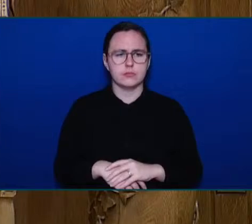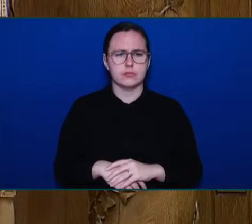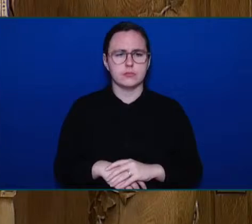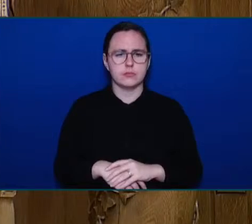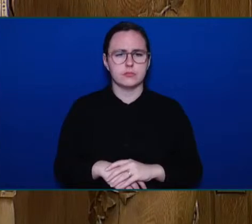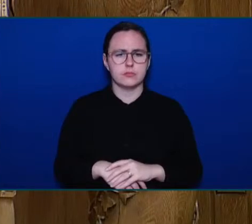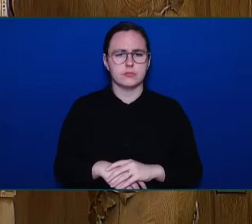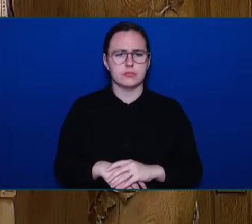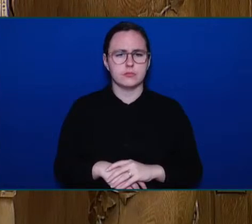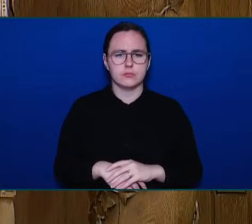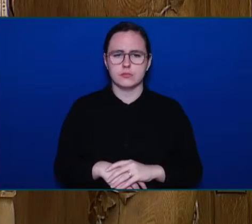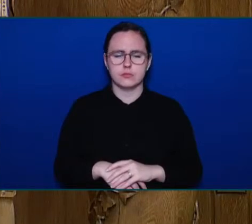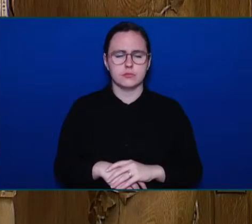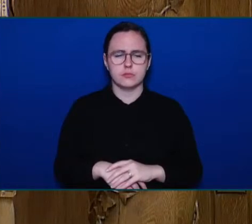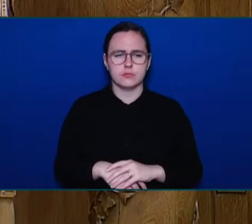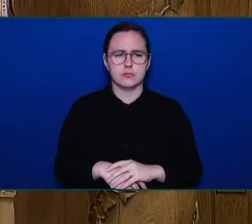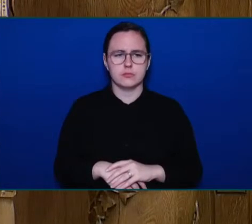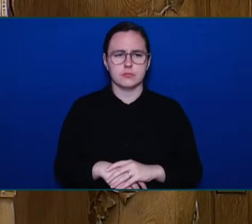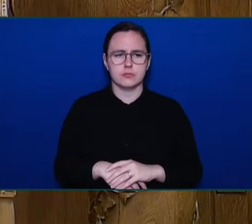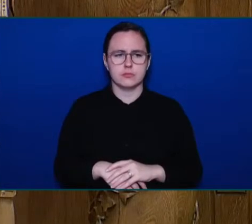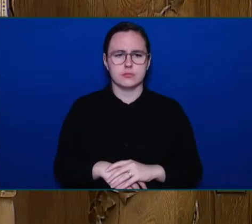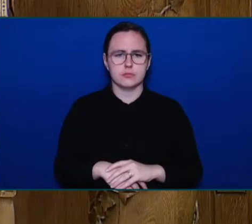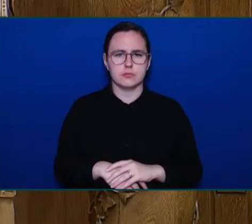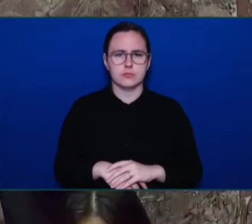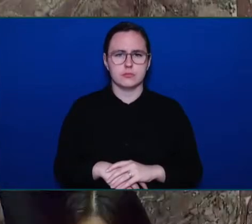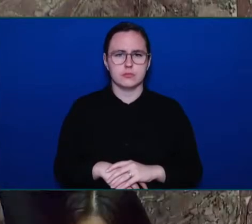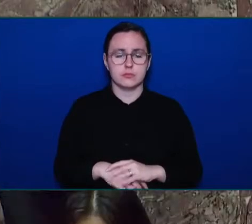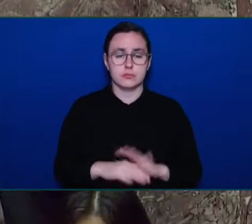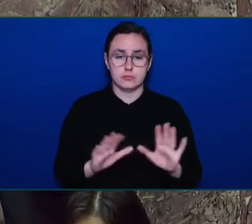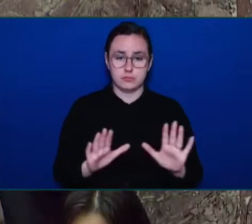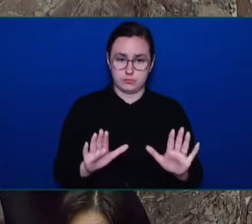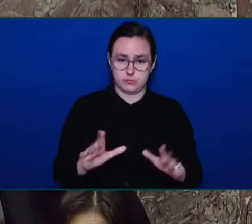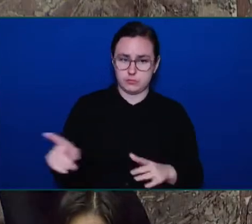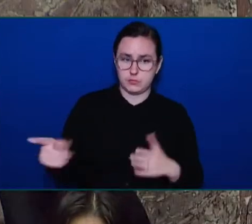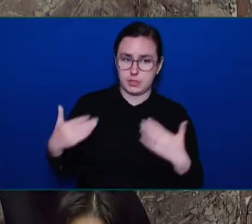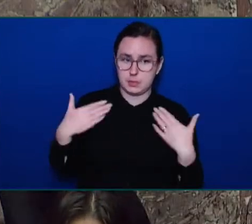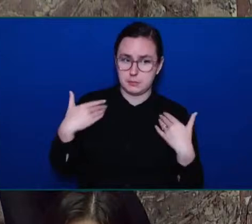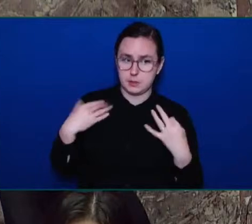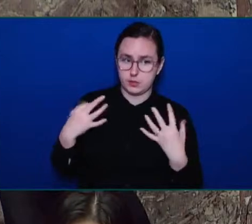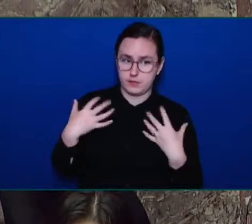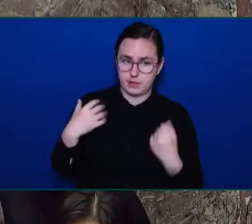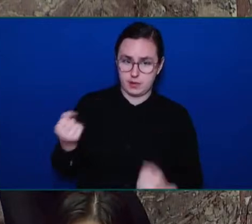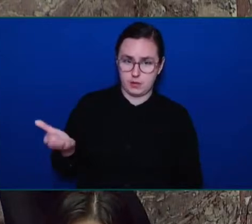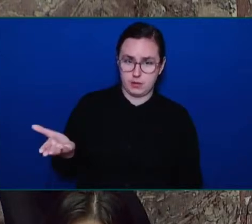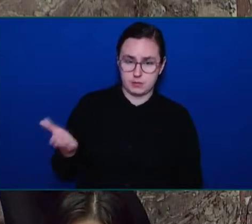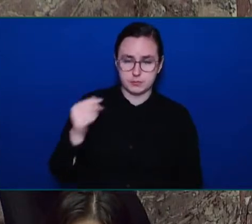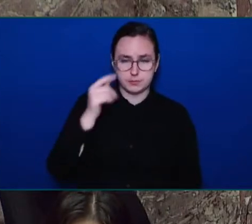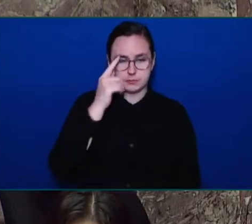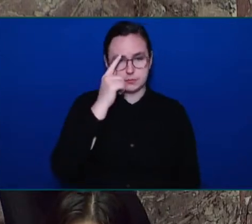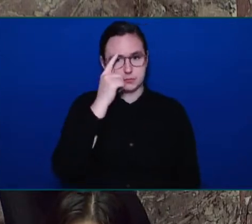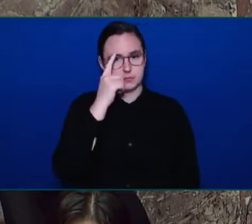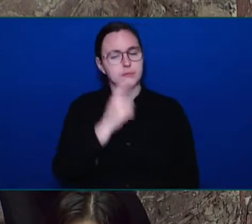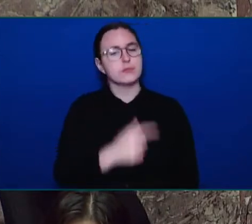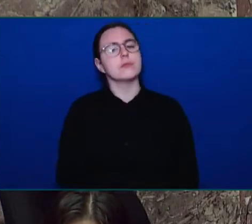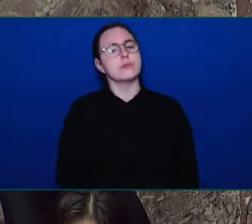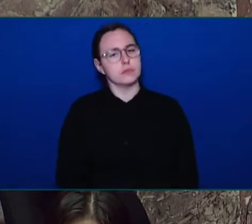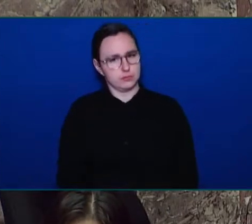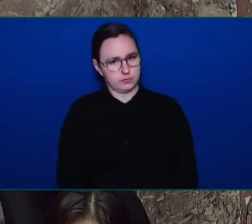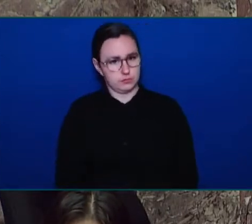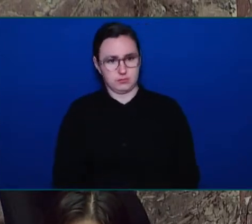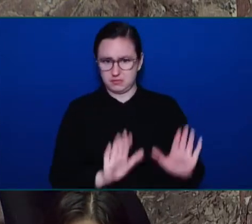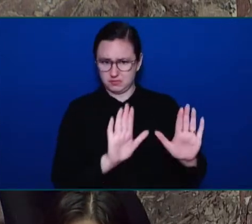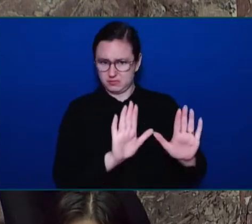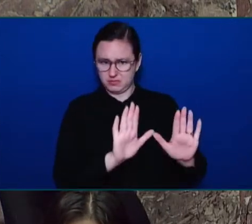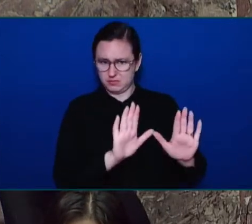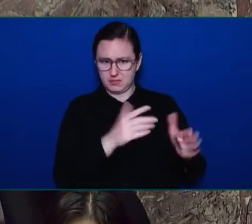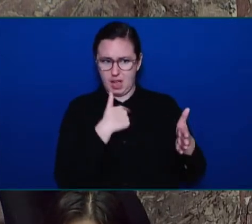Minister of Health. Honourable Speaker, I'm opposed to extra billing for medically necessary services, and the Medical